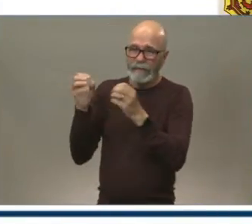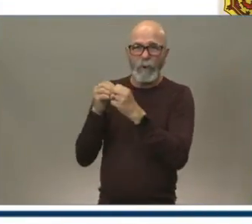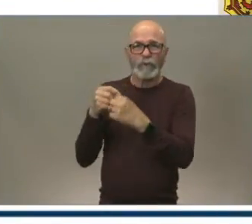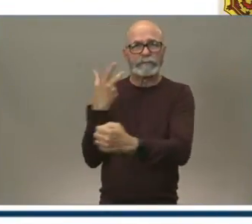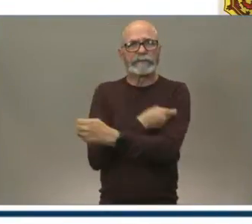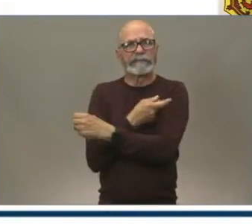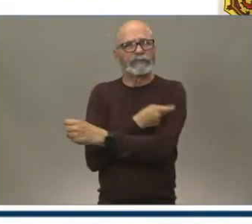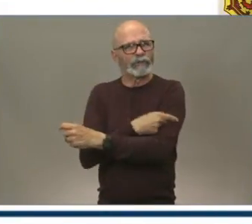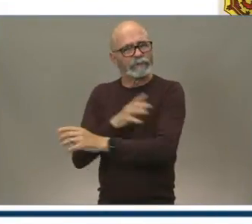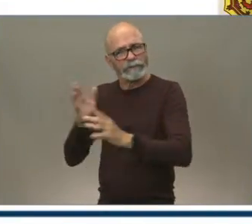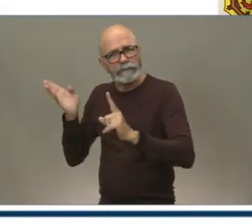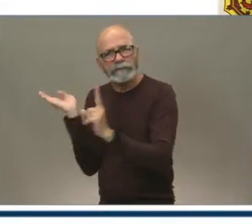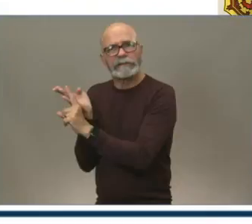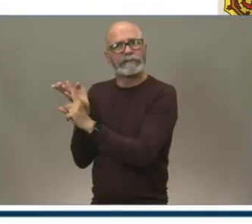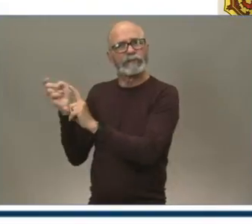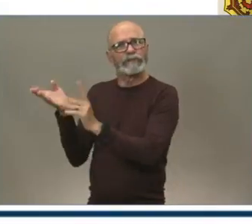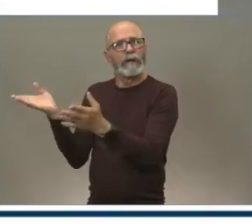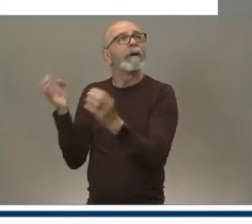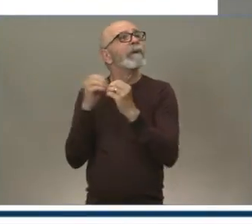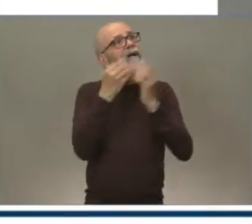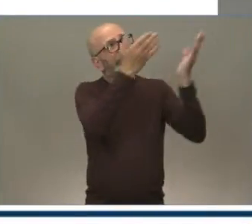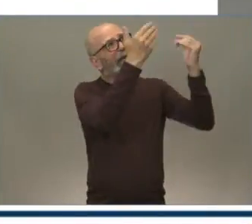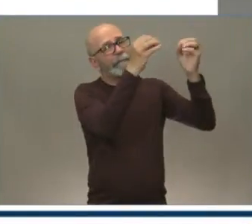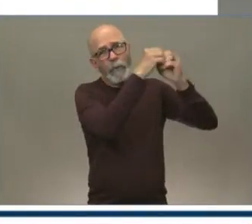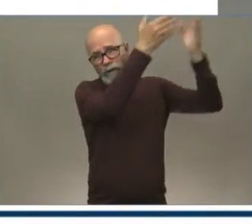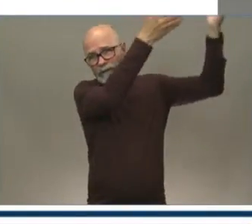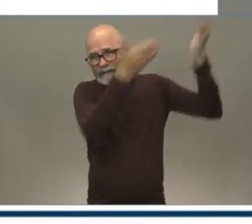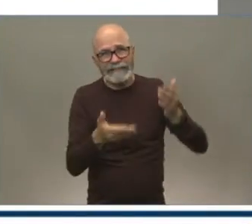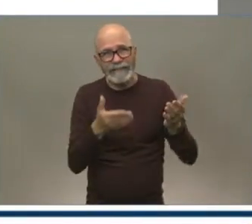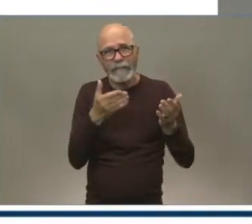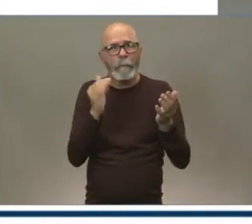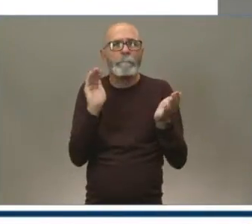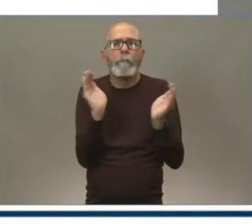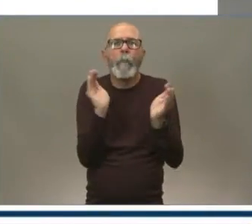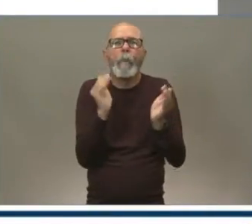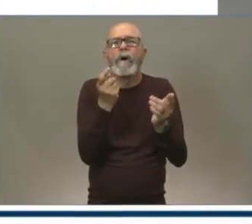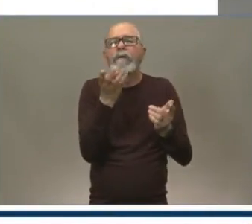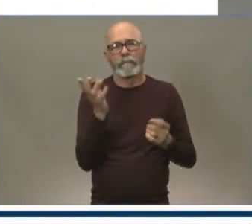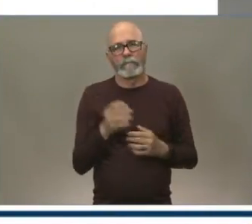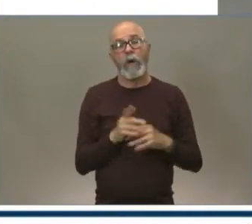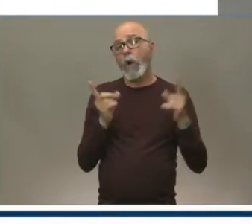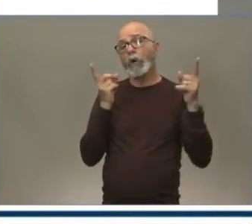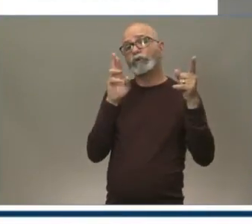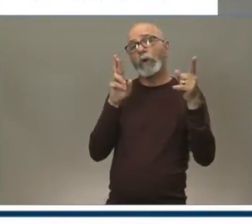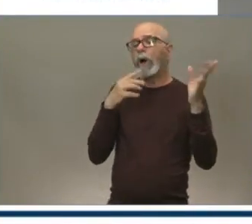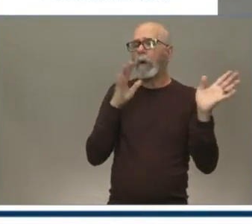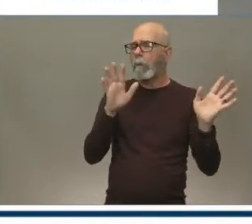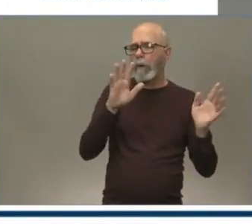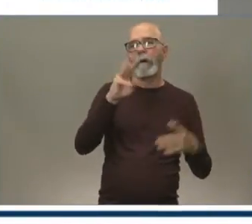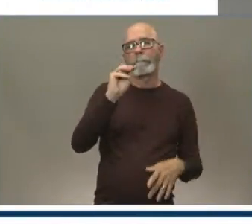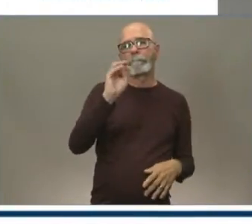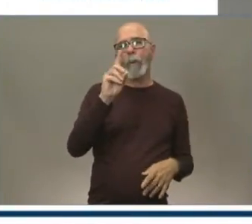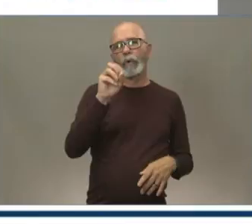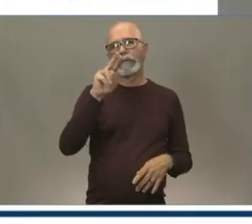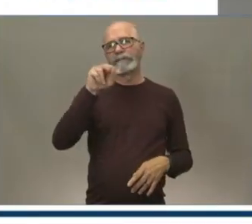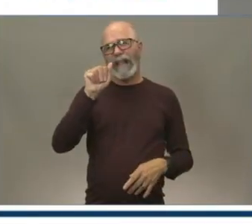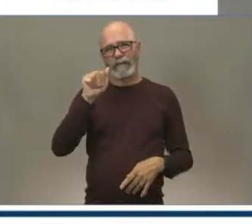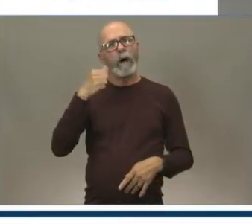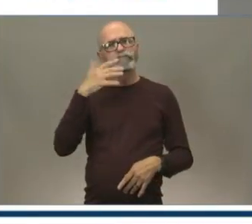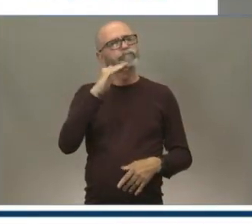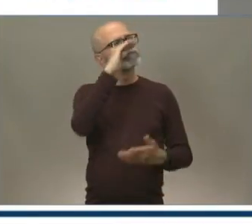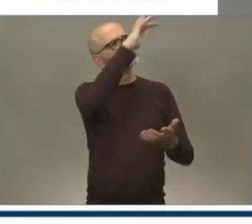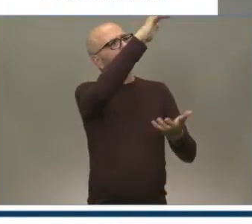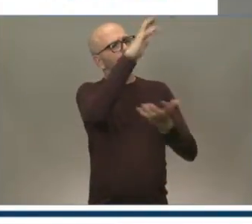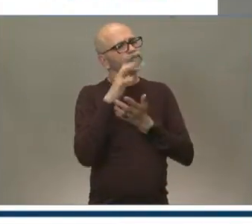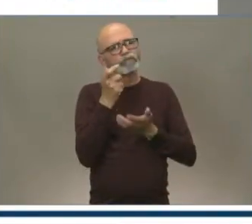as you mentioned? We have a small dip in because of our Moderna supply, but we're still on track using the mRNA vaccines. By 2 to 3